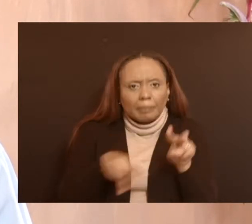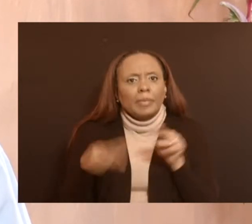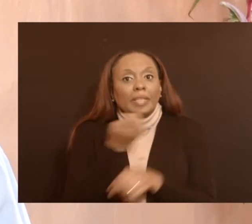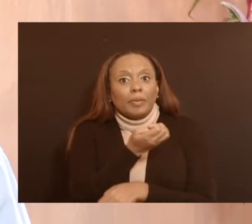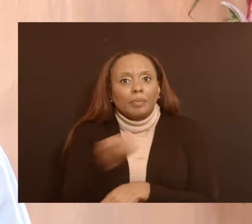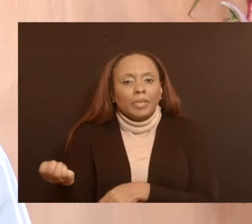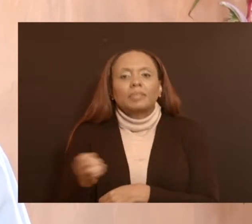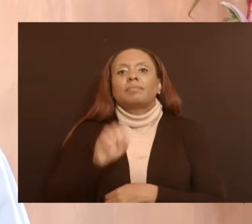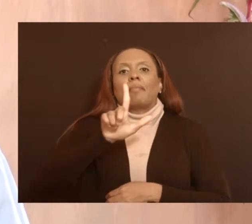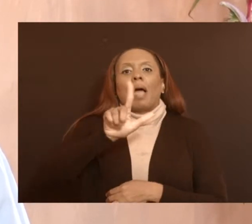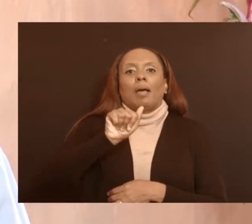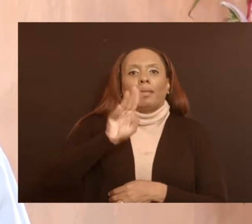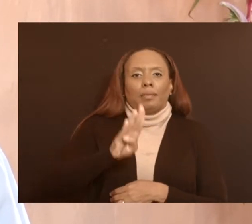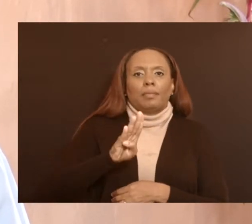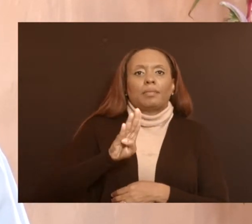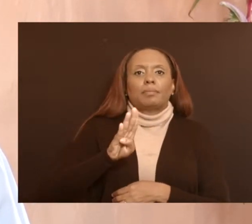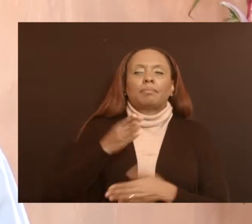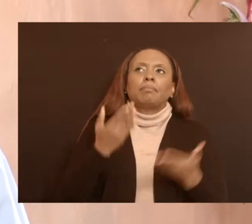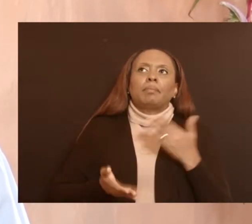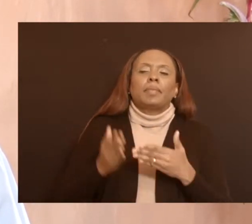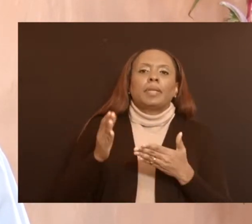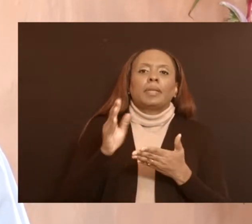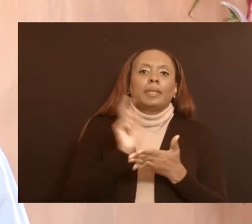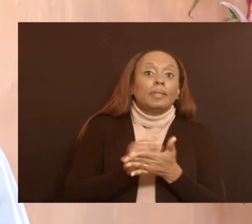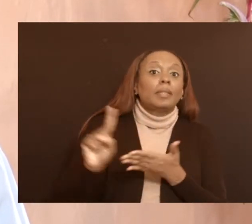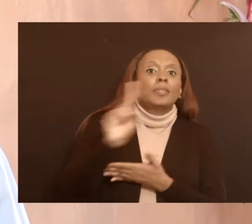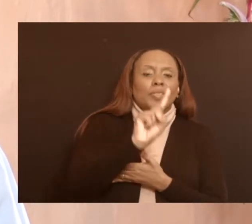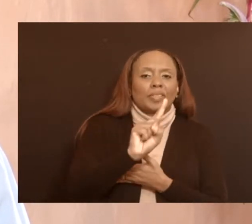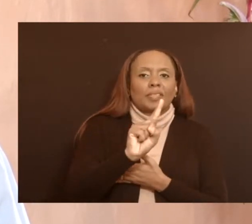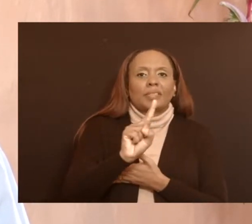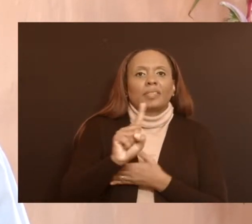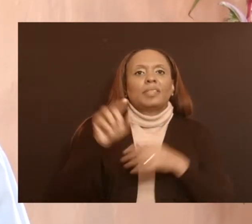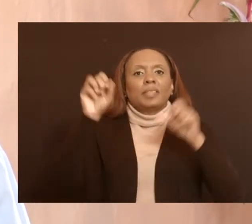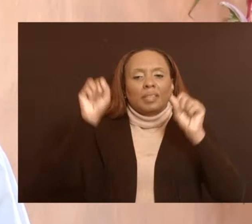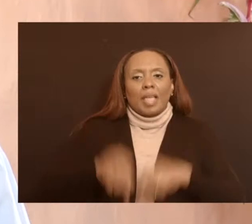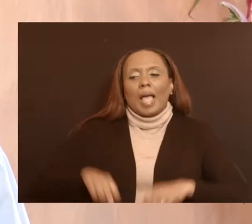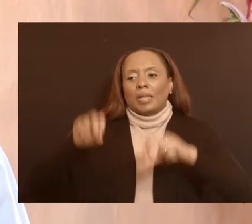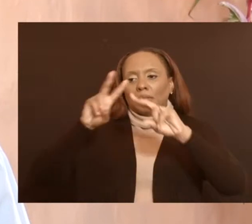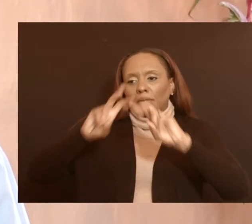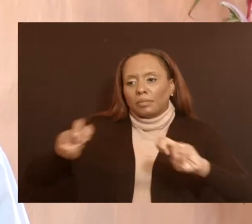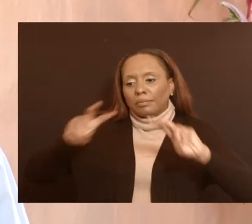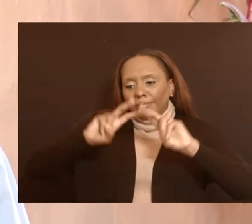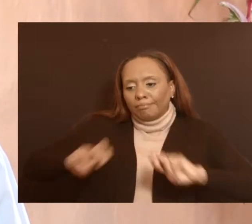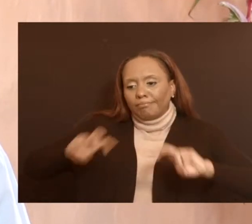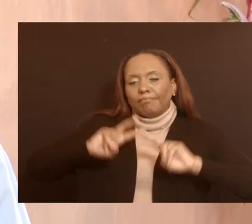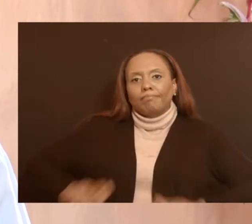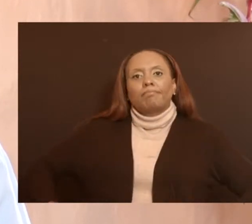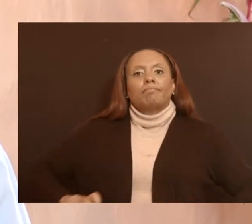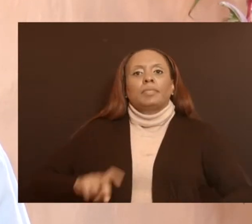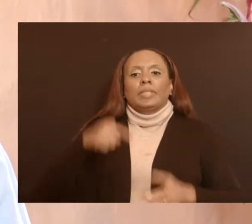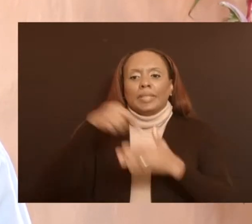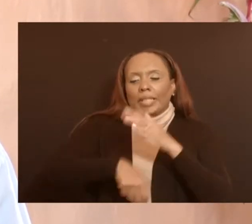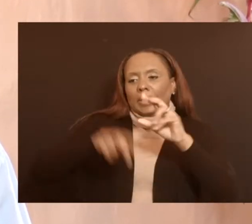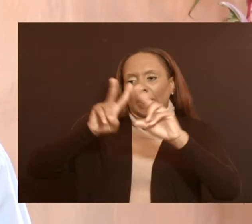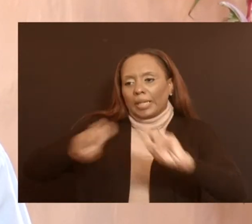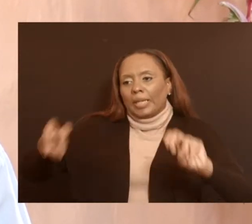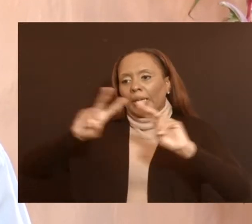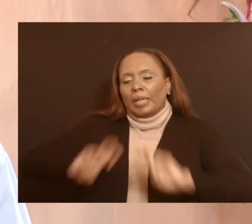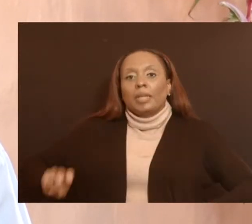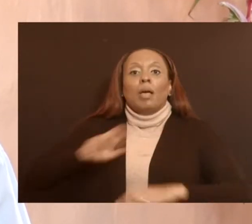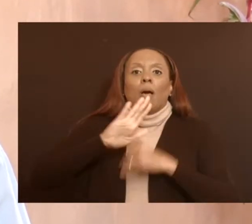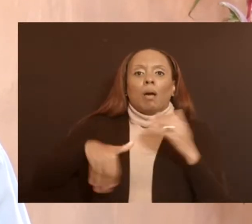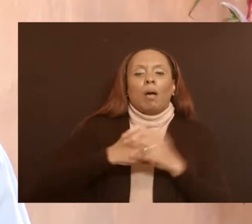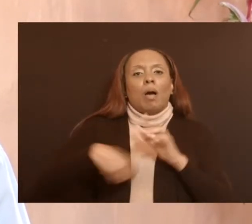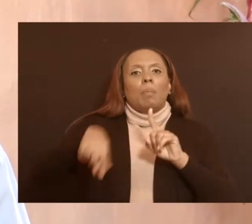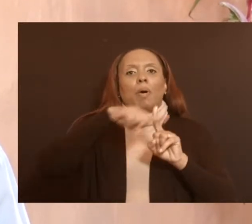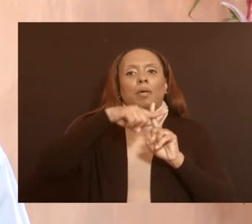the lab would be in a position from early next week to be able to screen all positive cases for all of the variants.